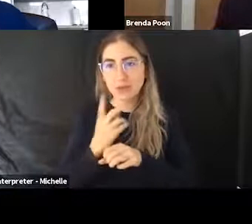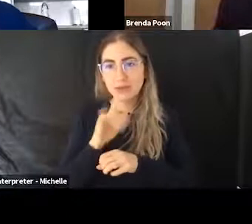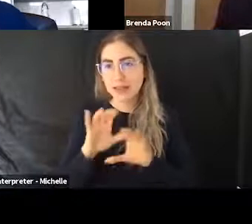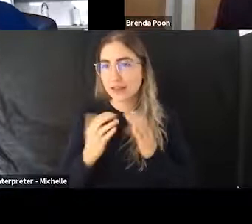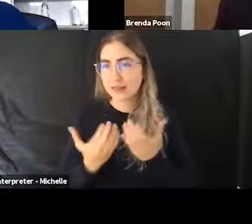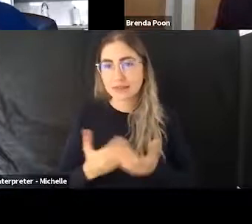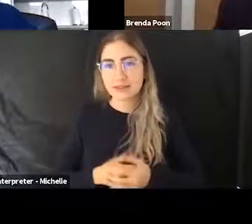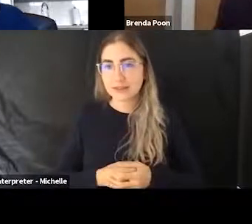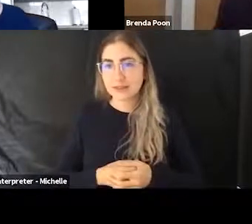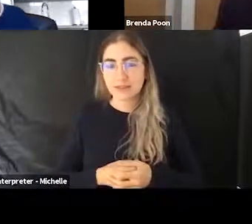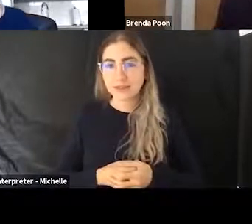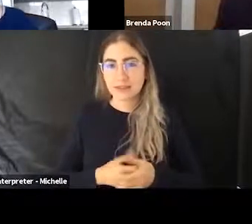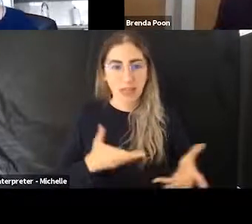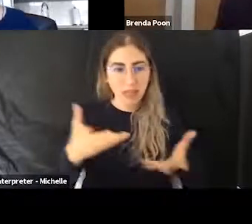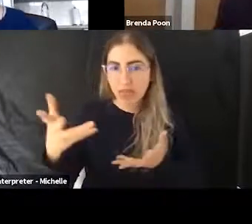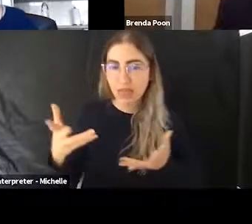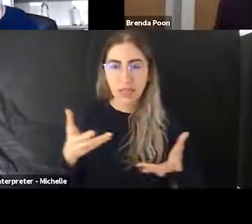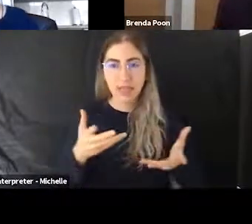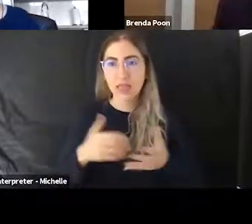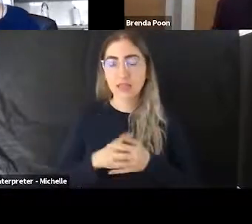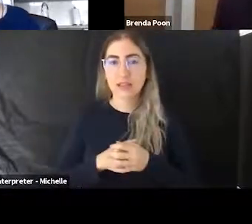So what were some recommendations put forward?